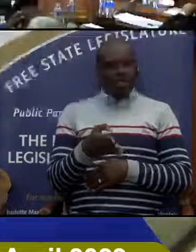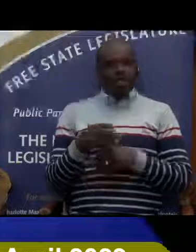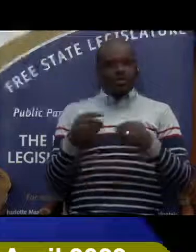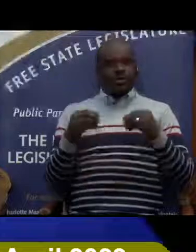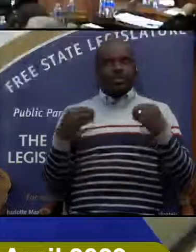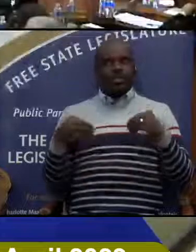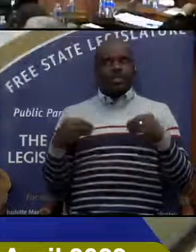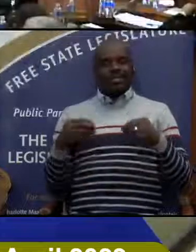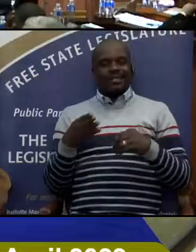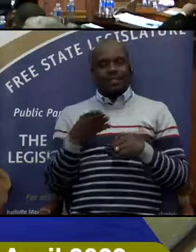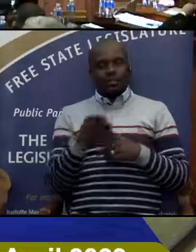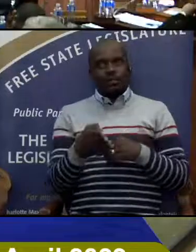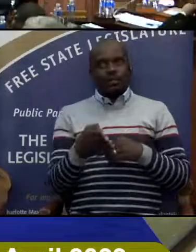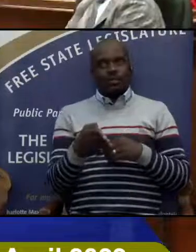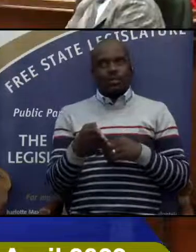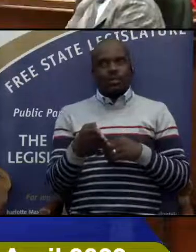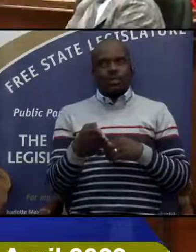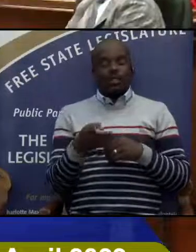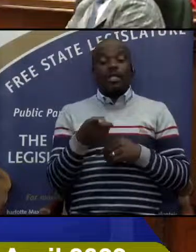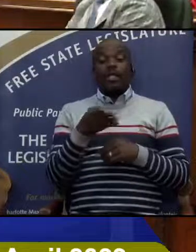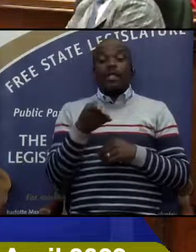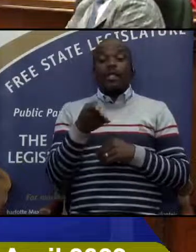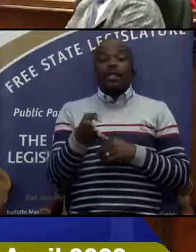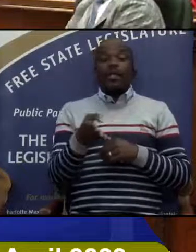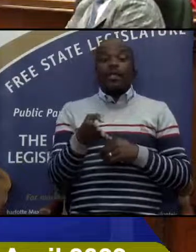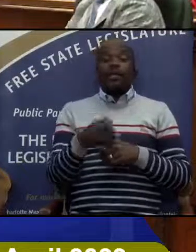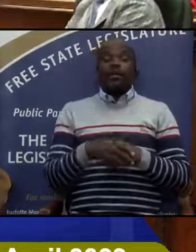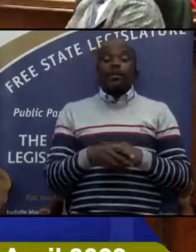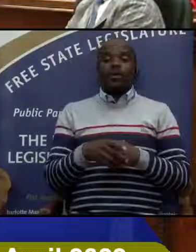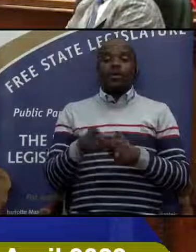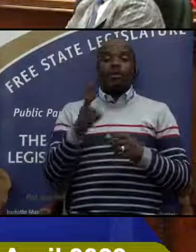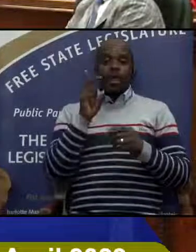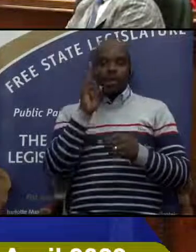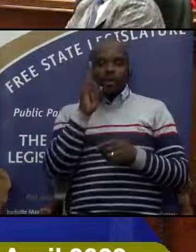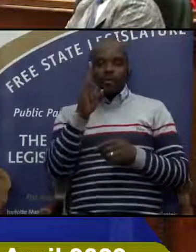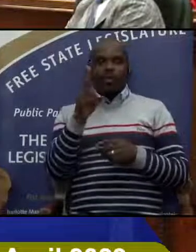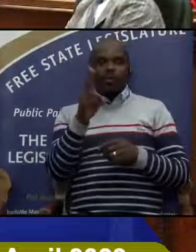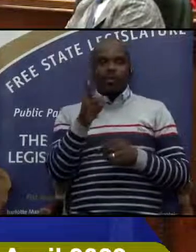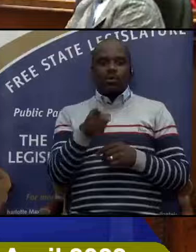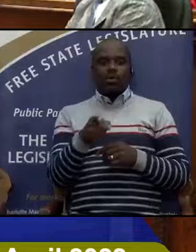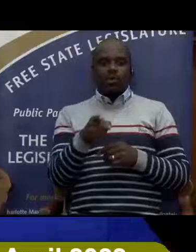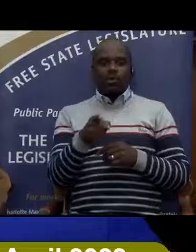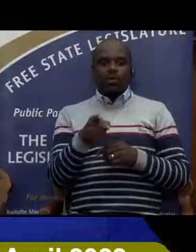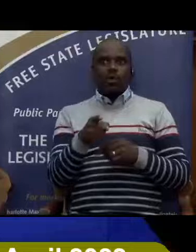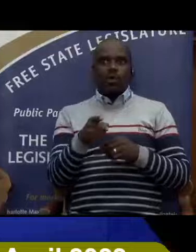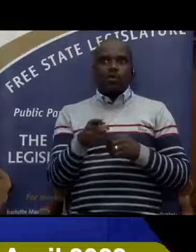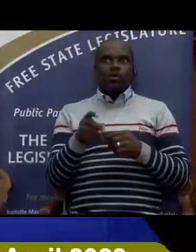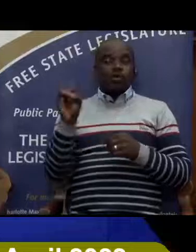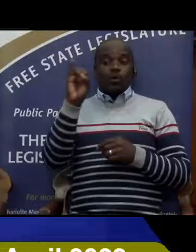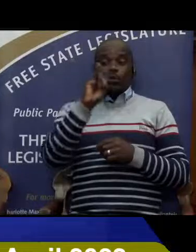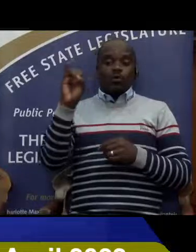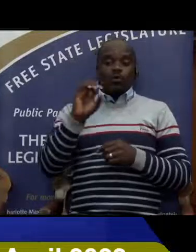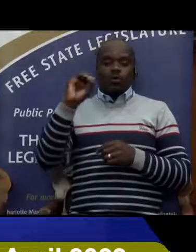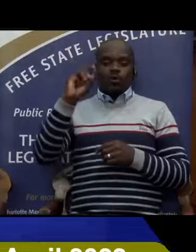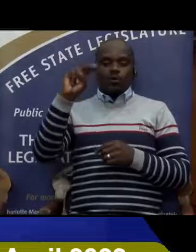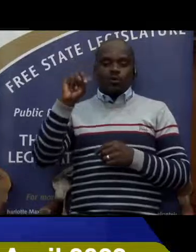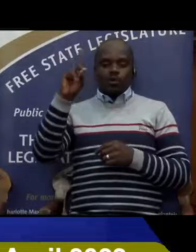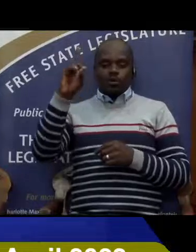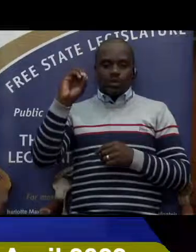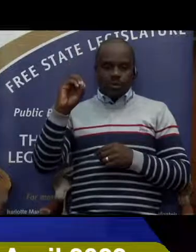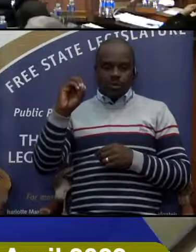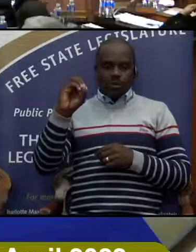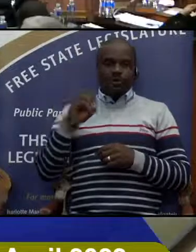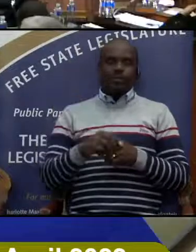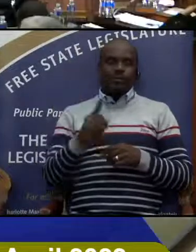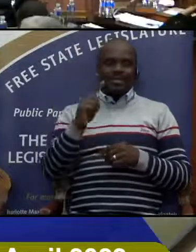country. Witness the Zondo Commission state capture hearings daily, like a soap opera, on their television